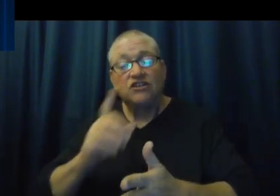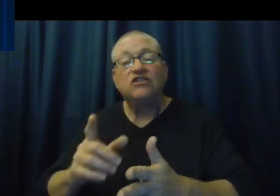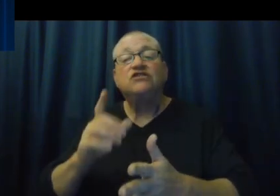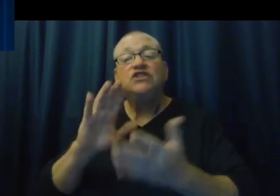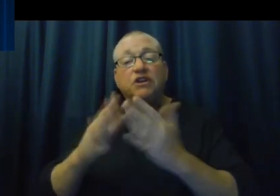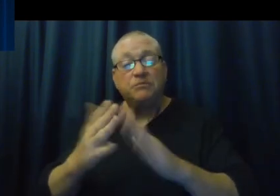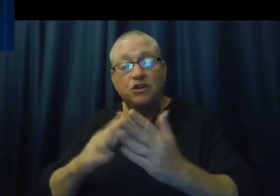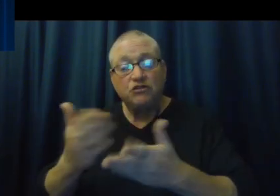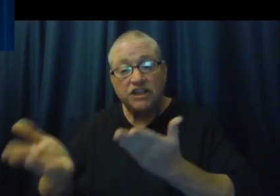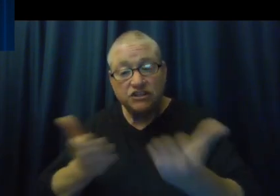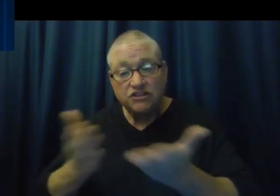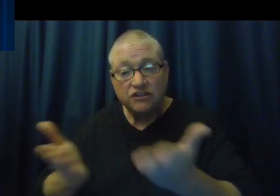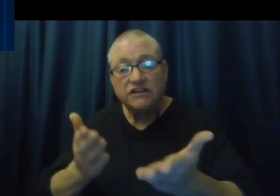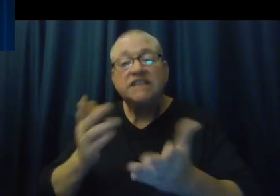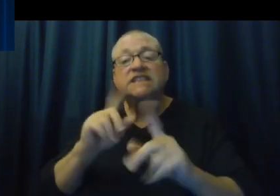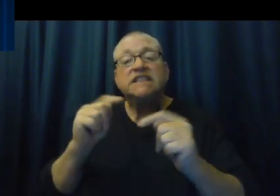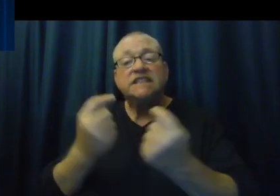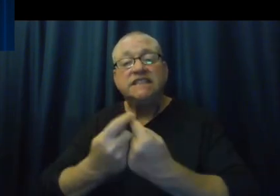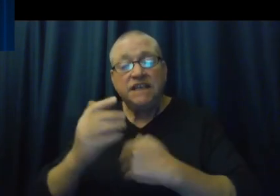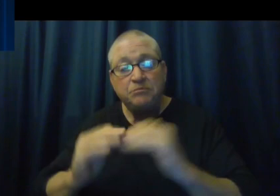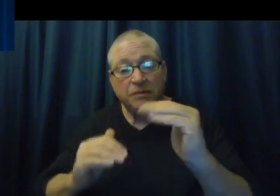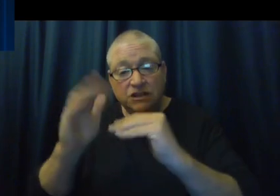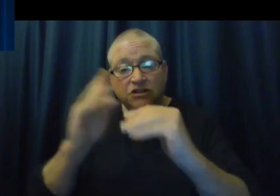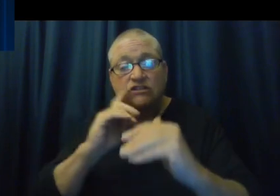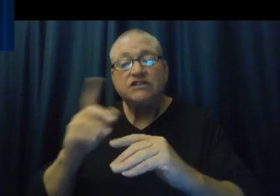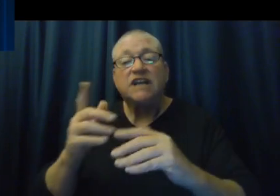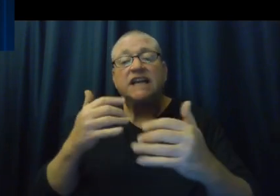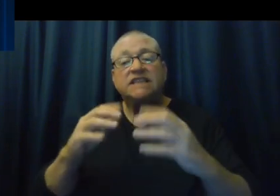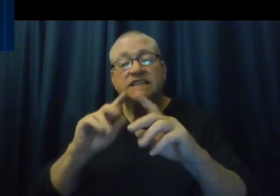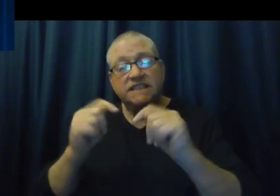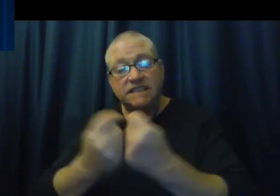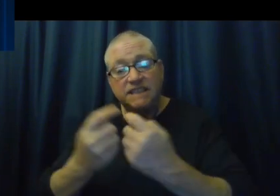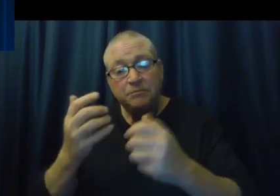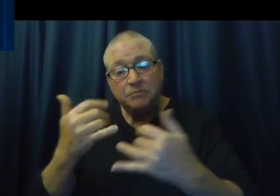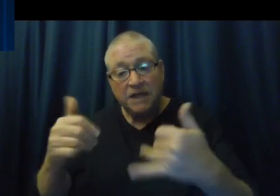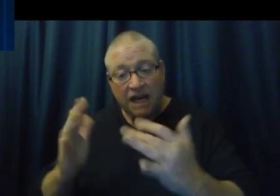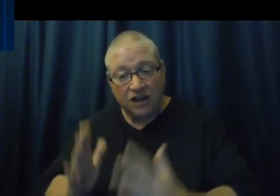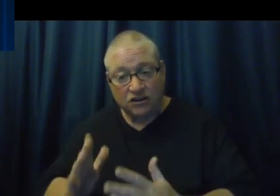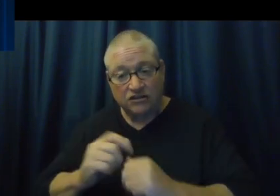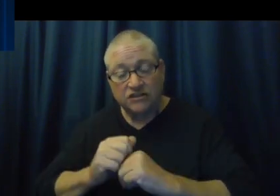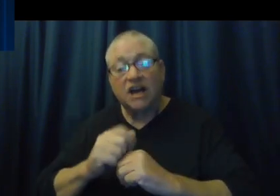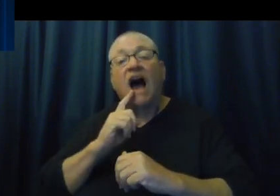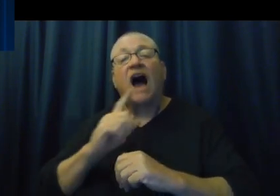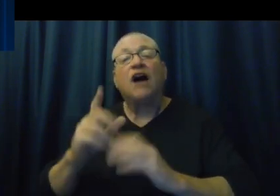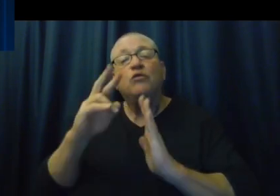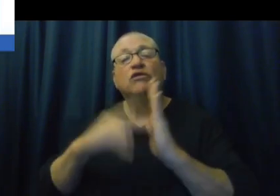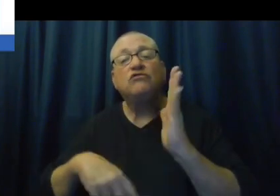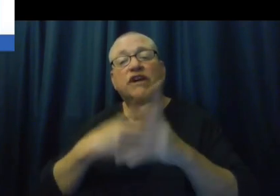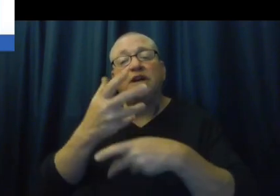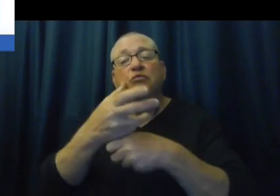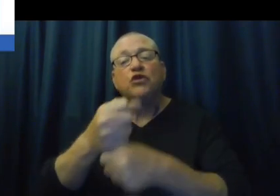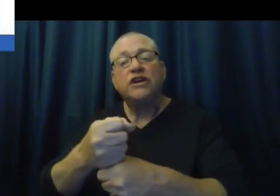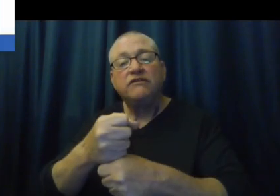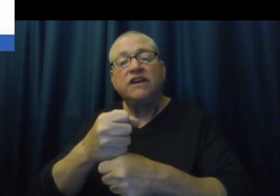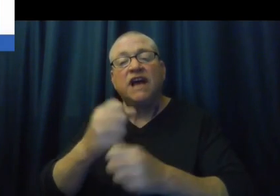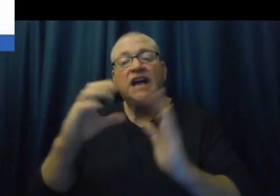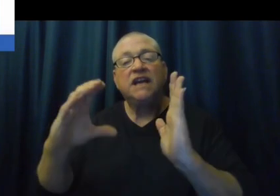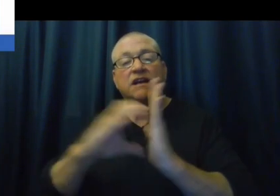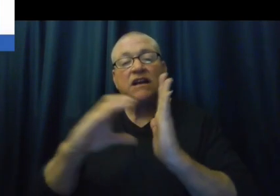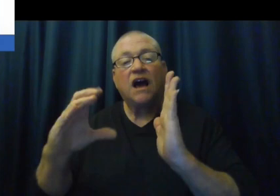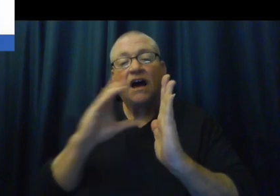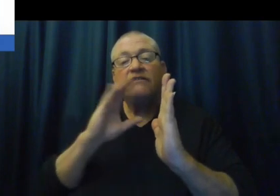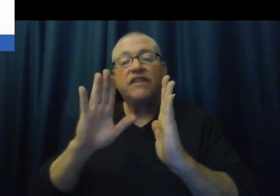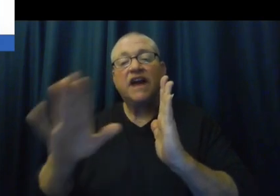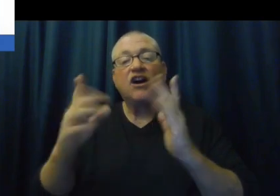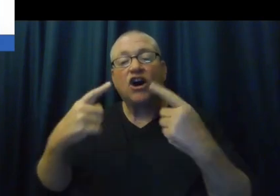servants, team builders, and team players. In the interest of time, I will be reading abbreviated descriptions of their accomplishments, so I encourage you